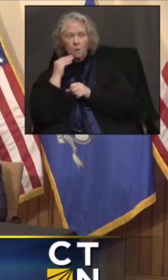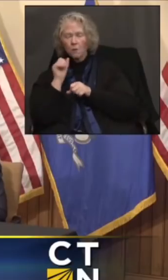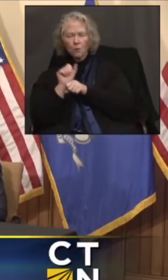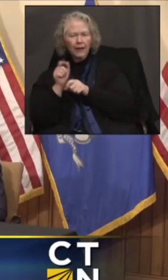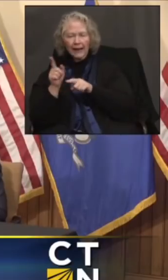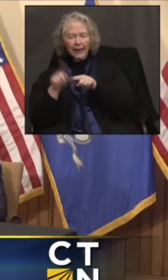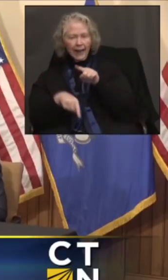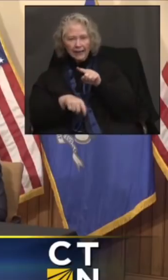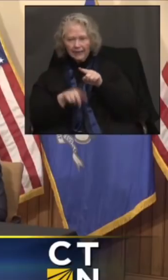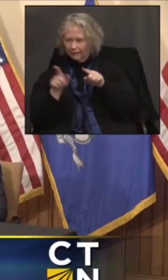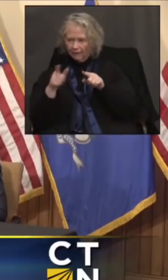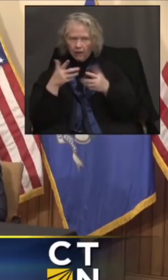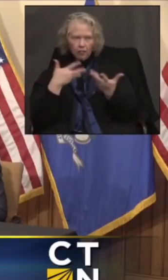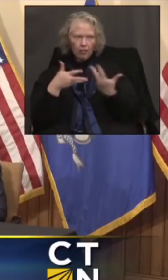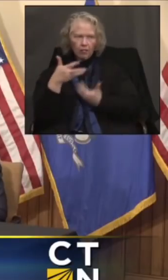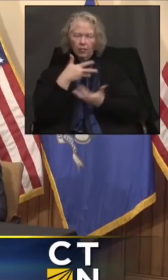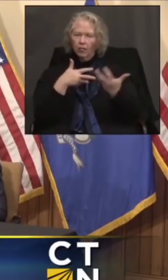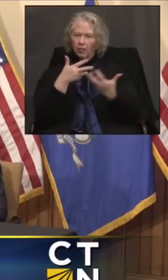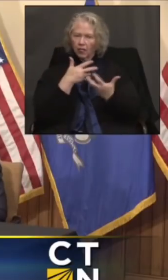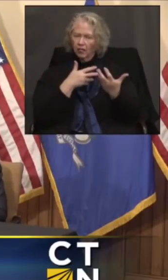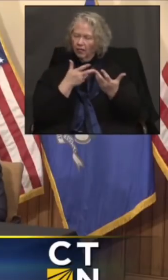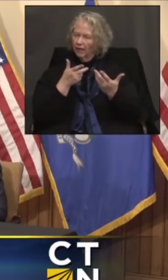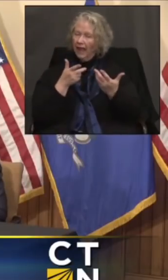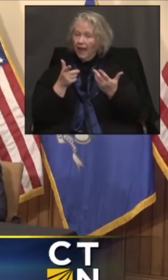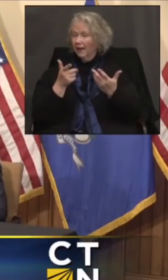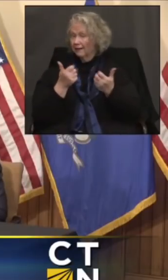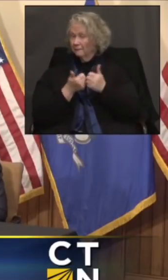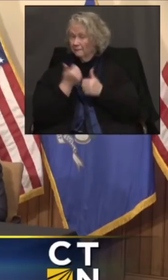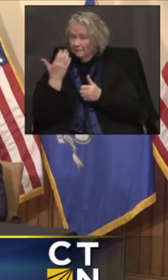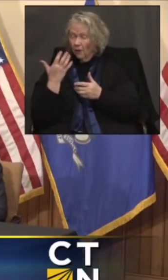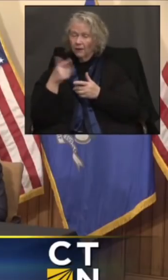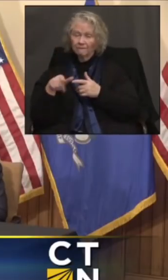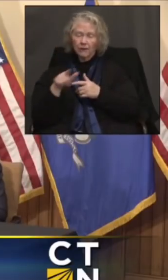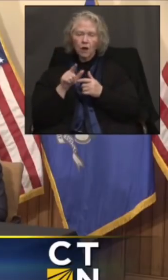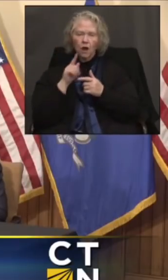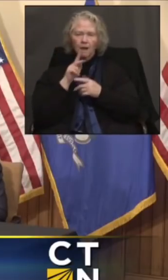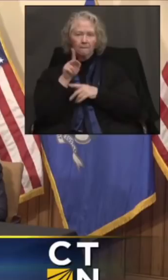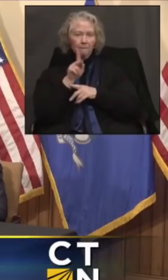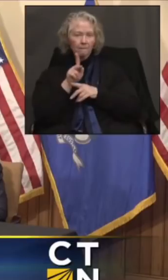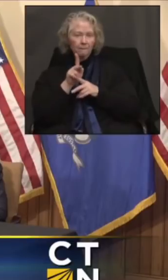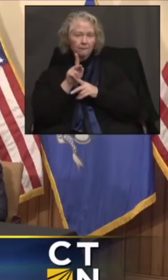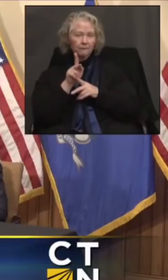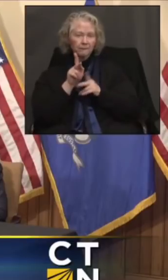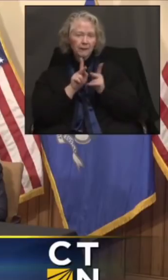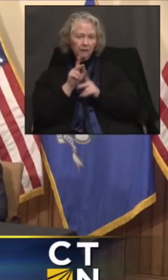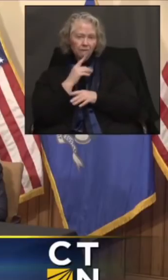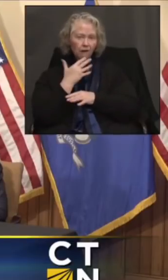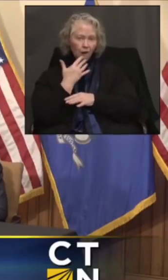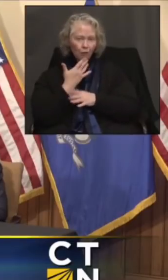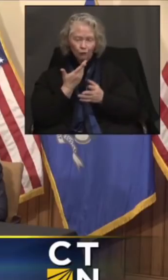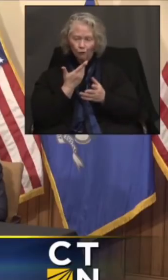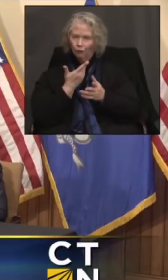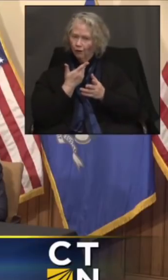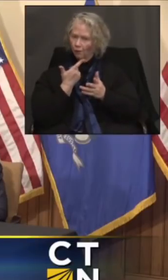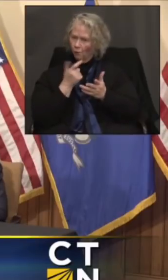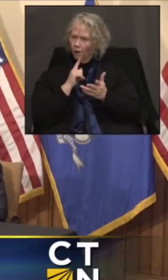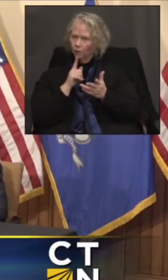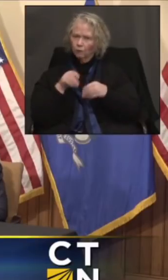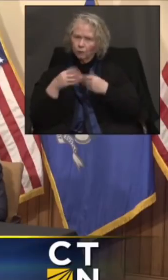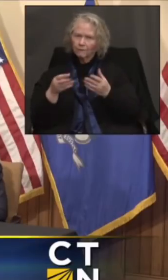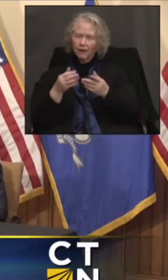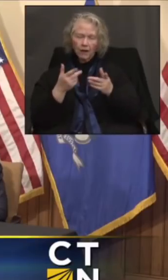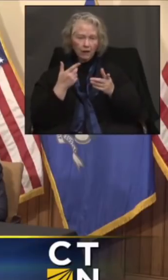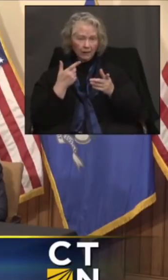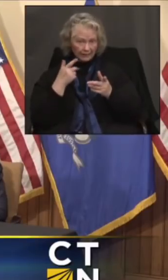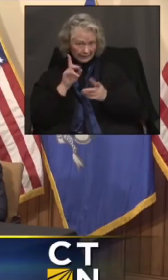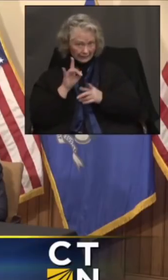and riders are disproportionately people of color, who I know you're really focused on in terms of vaccine equity. So I was just